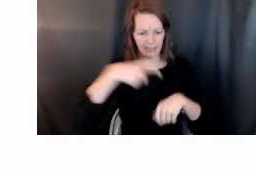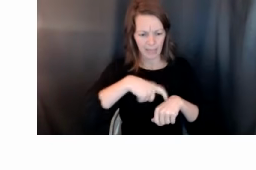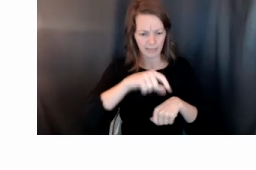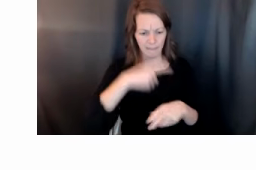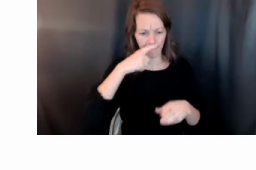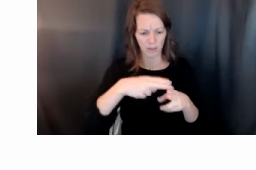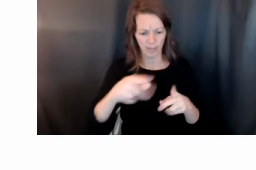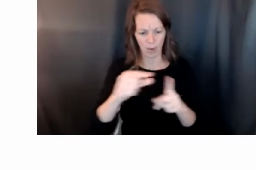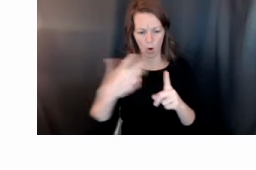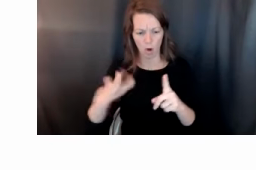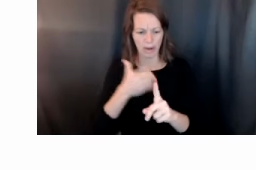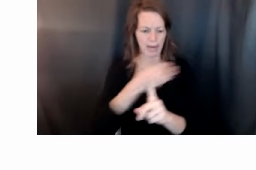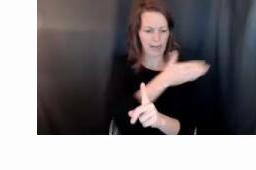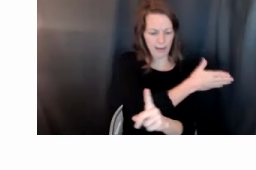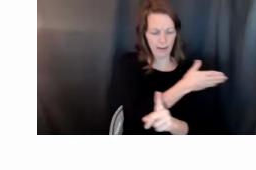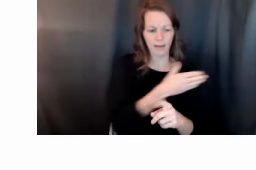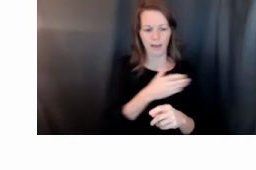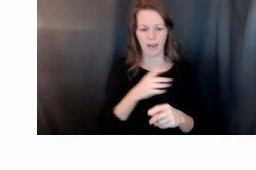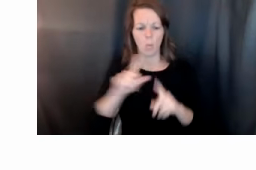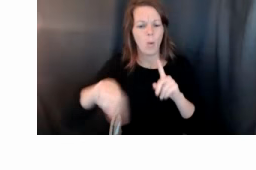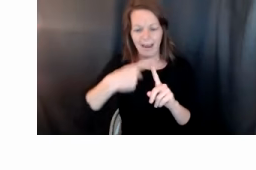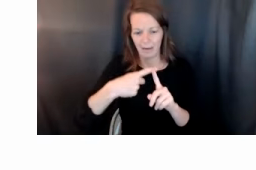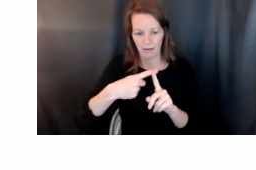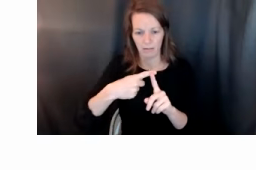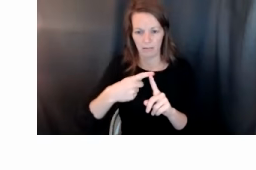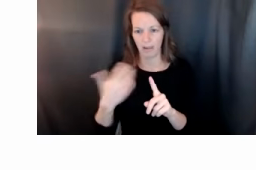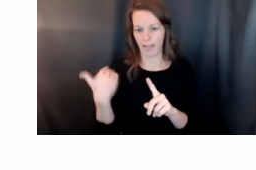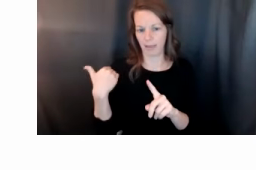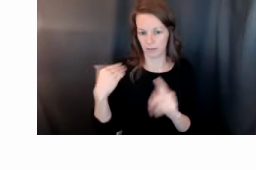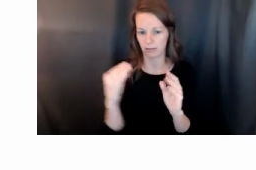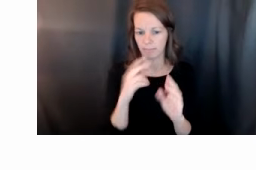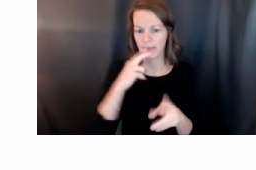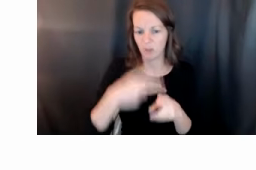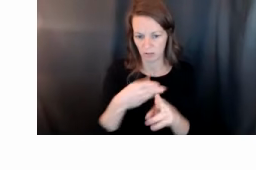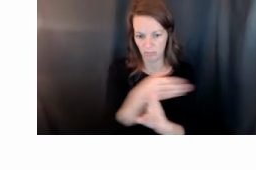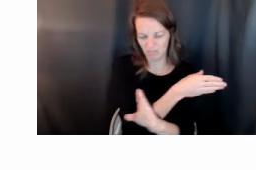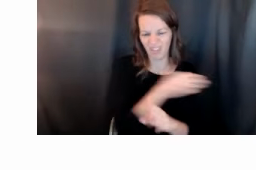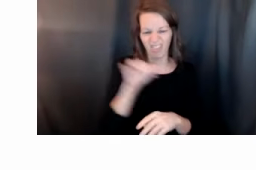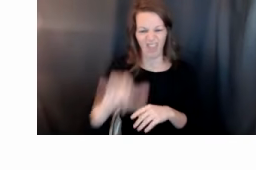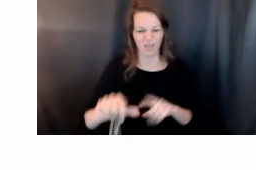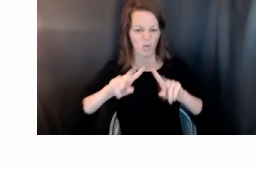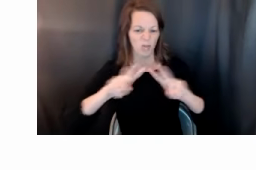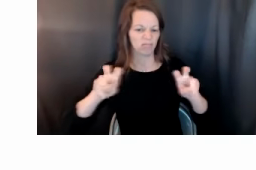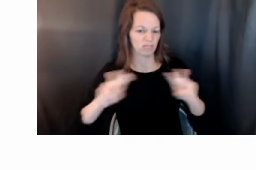mentioned and the time since last mention? And that's what we'll be testing today.